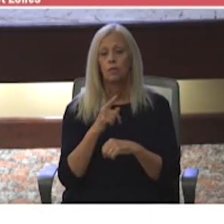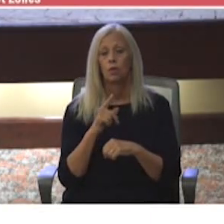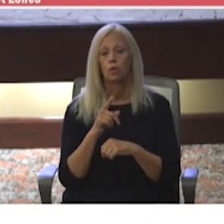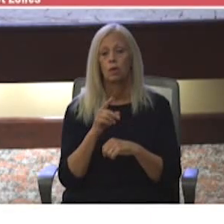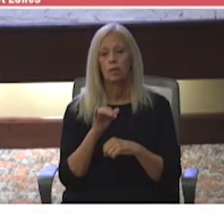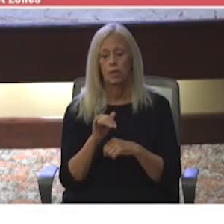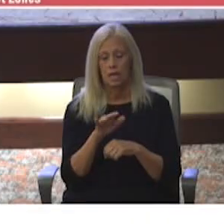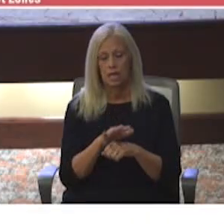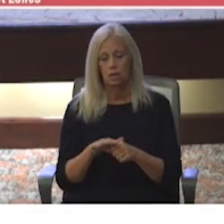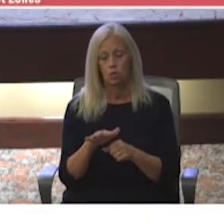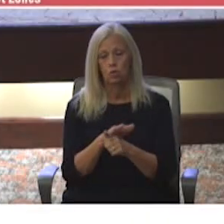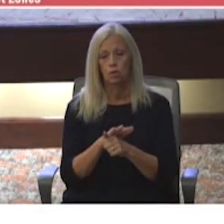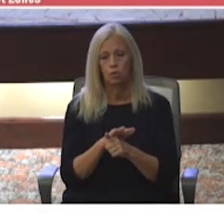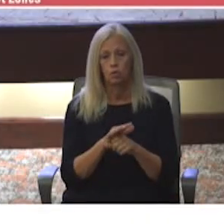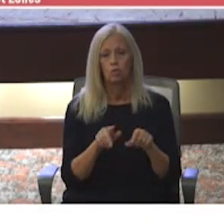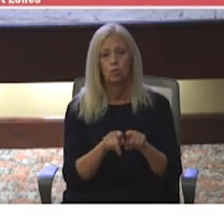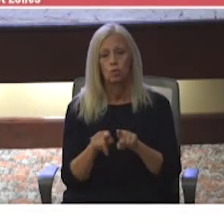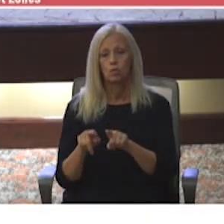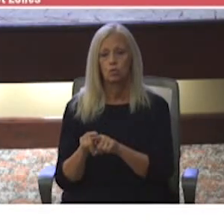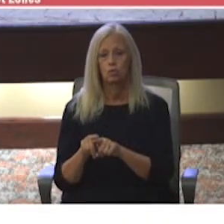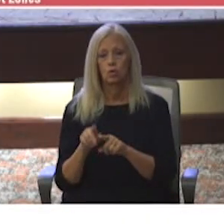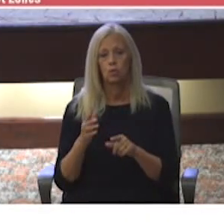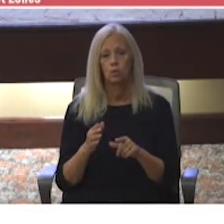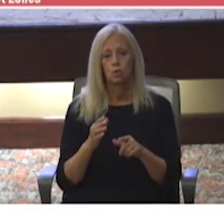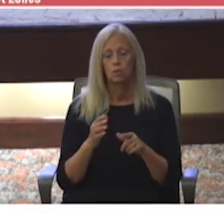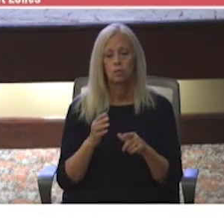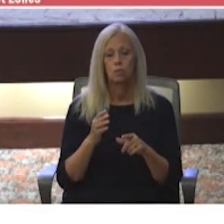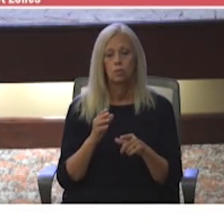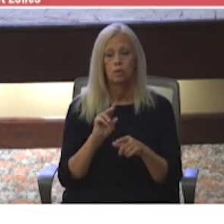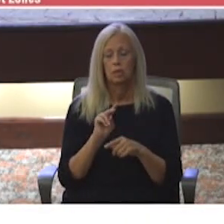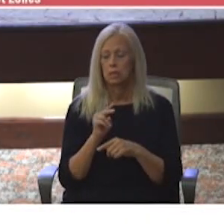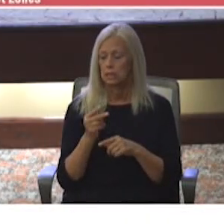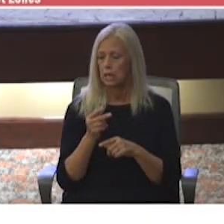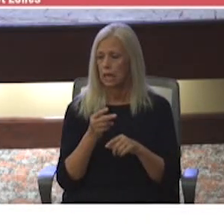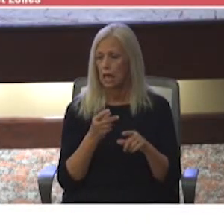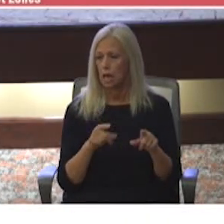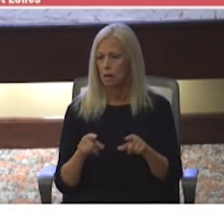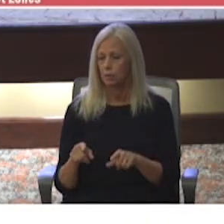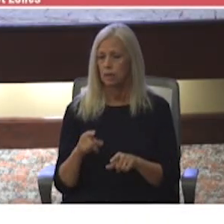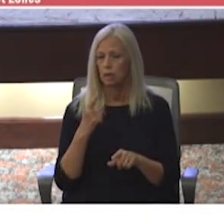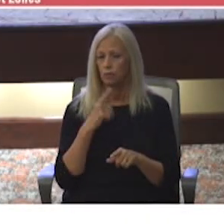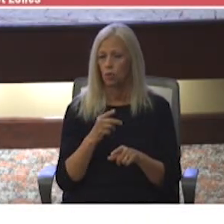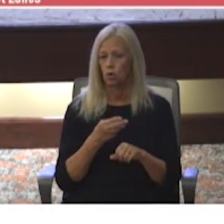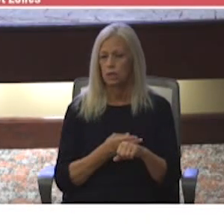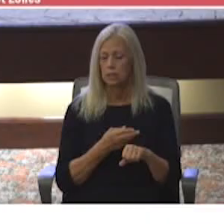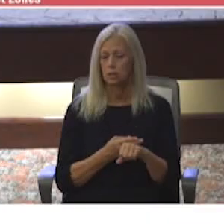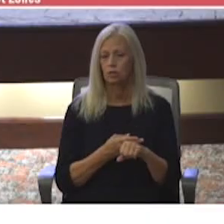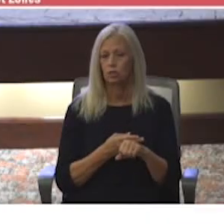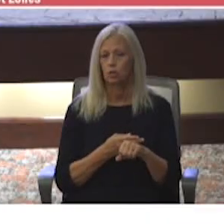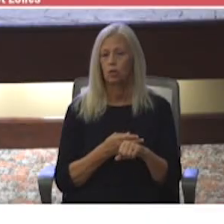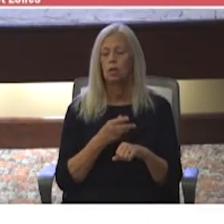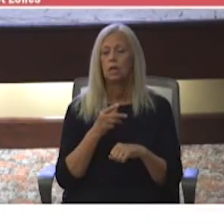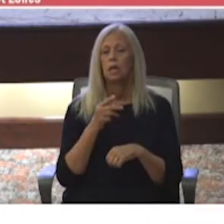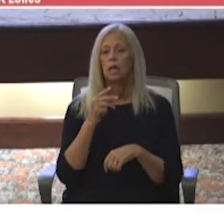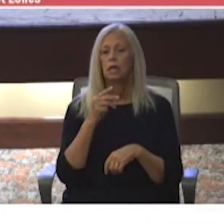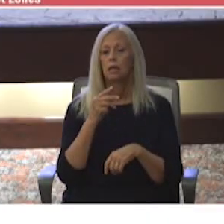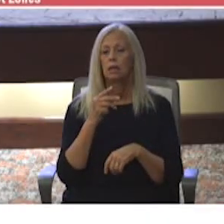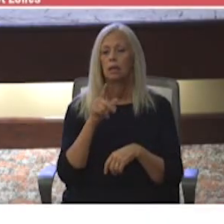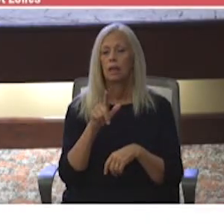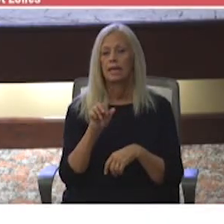mixed-use area that also reinvigorates Calle Dos, 2nd Avenue, and the historic Latino culture of that part of